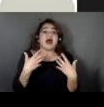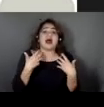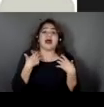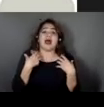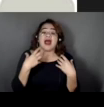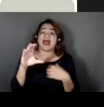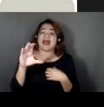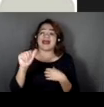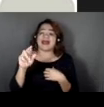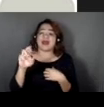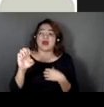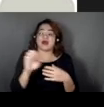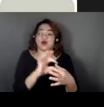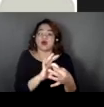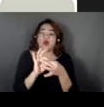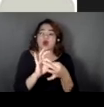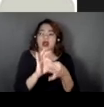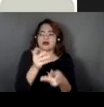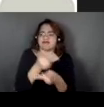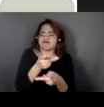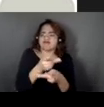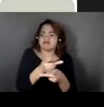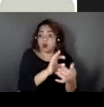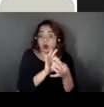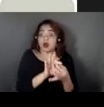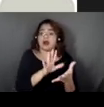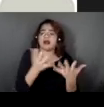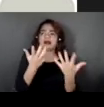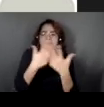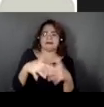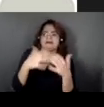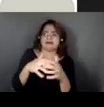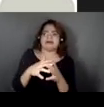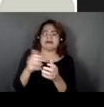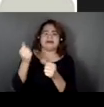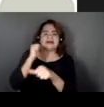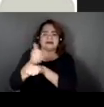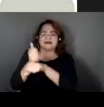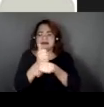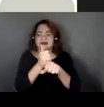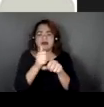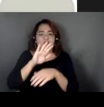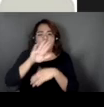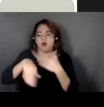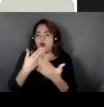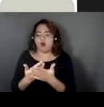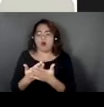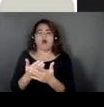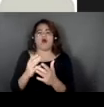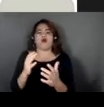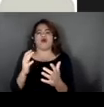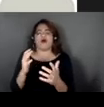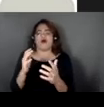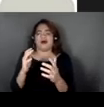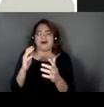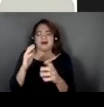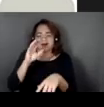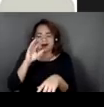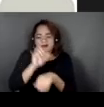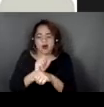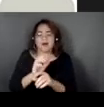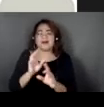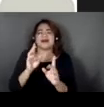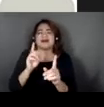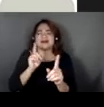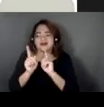contact. And this information that's down at the bottom is all this all goes to our care coordinator, who can